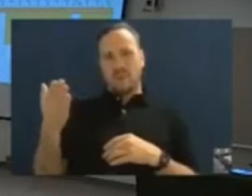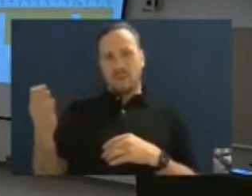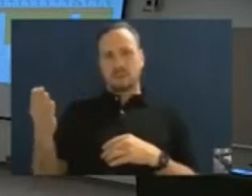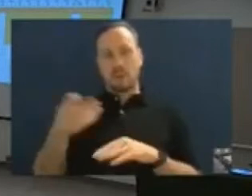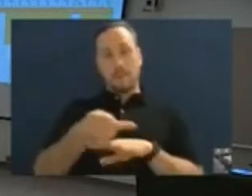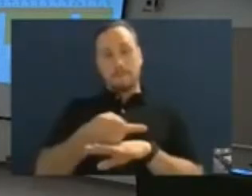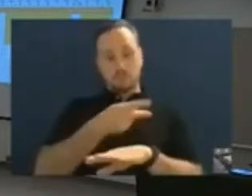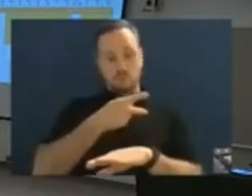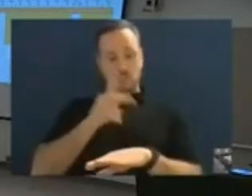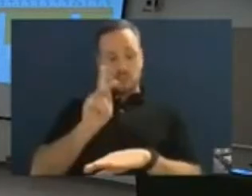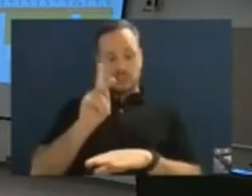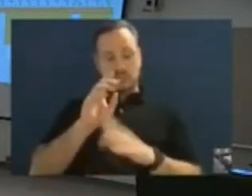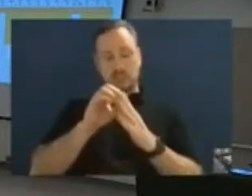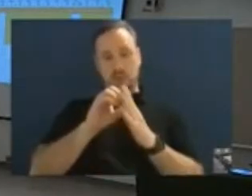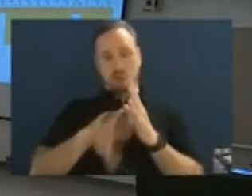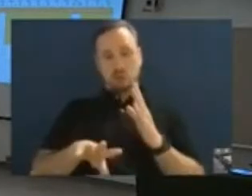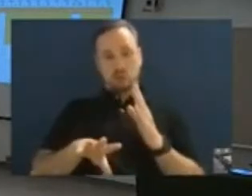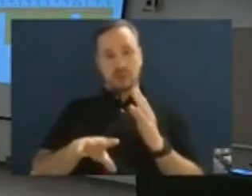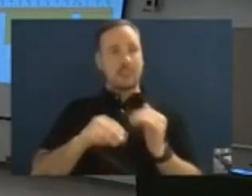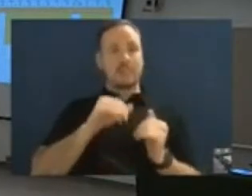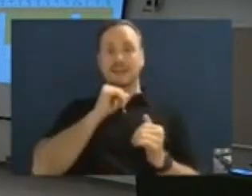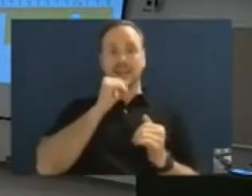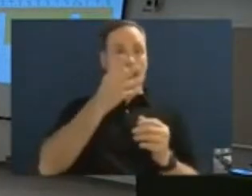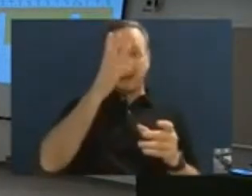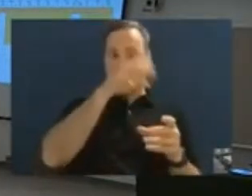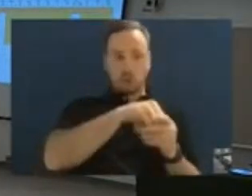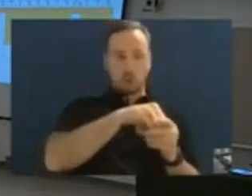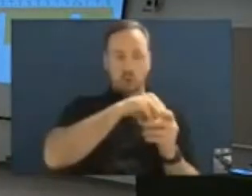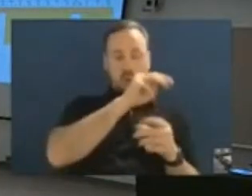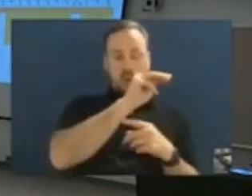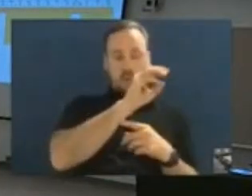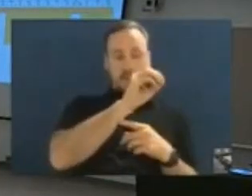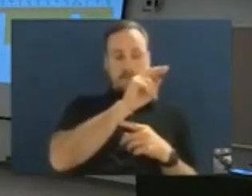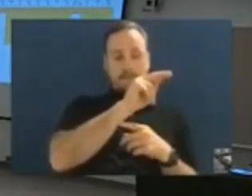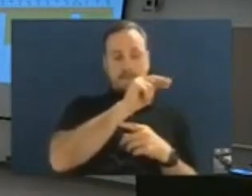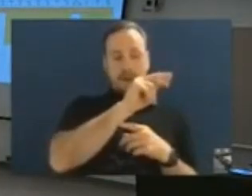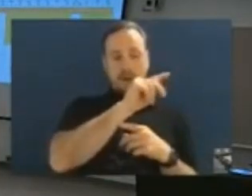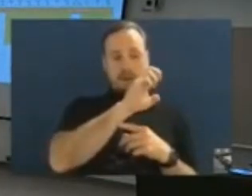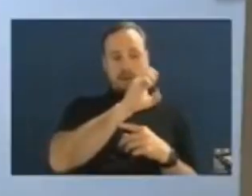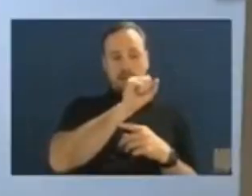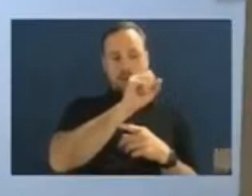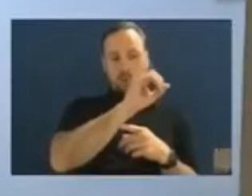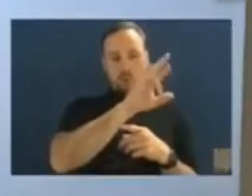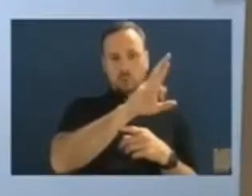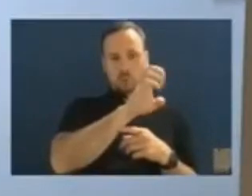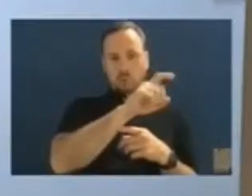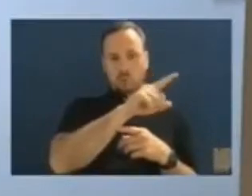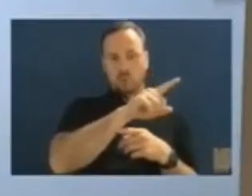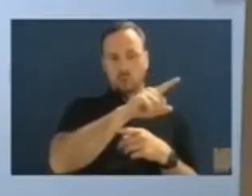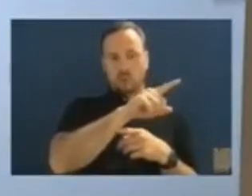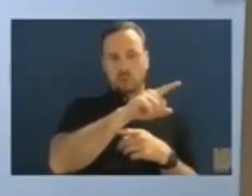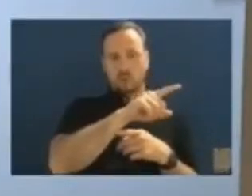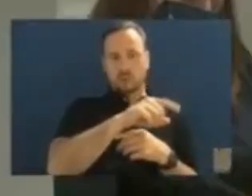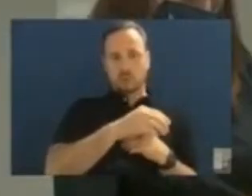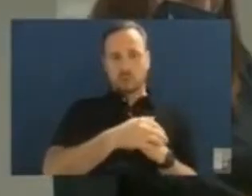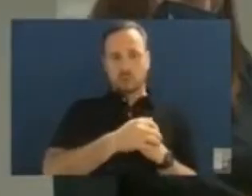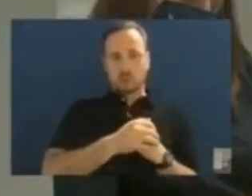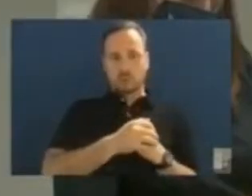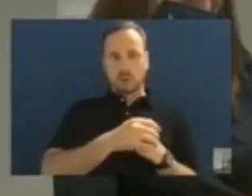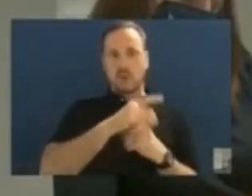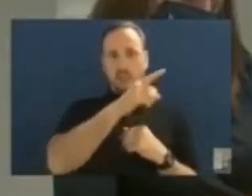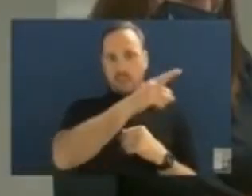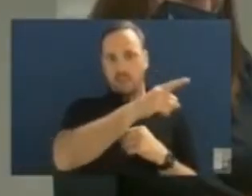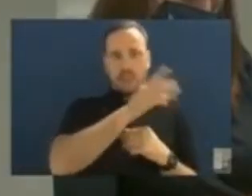excludes the Montessori pre-K. So the Montessori pre-K, I'm assuming, then goes back in with the schedule of the